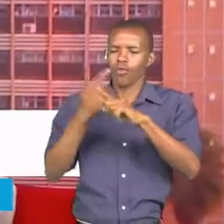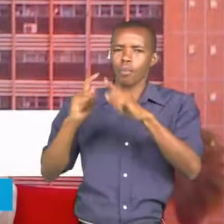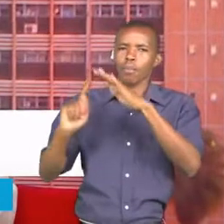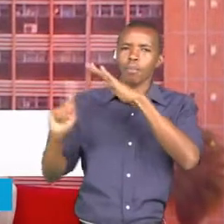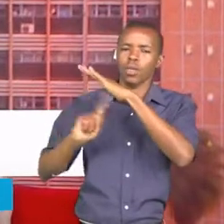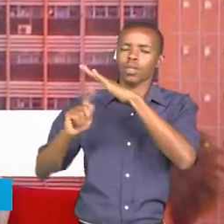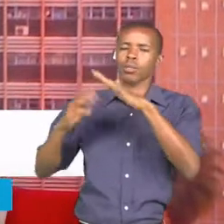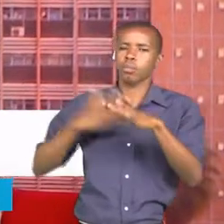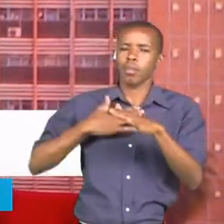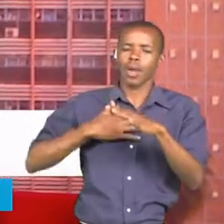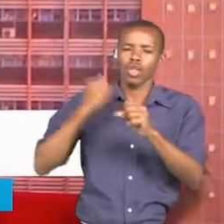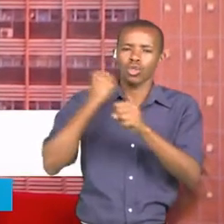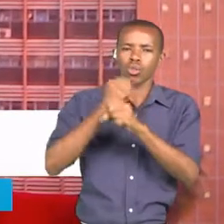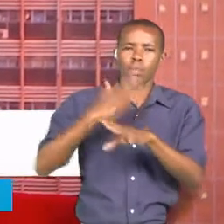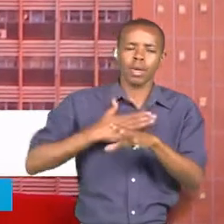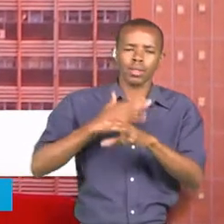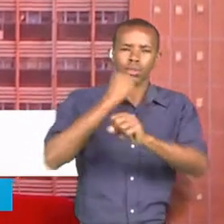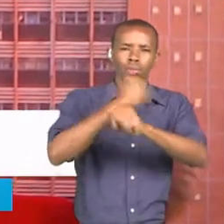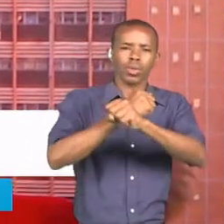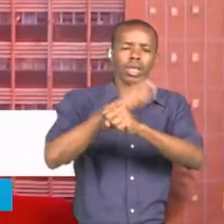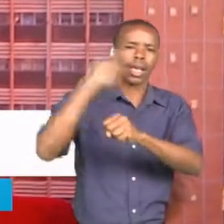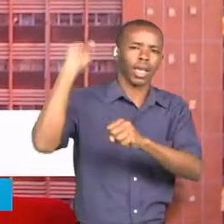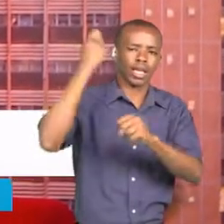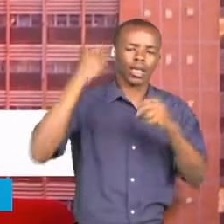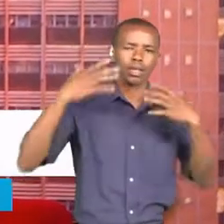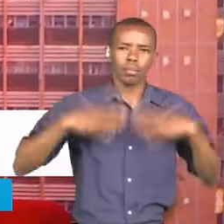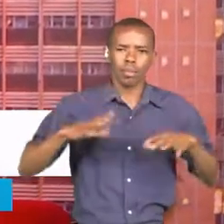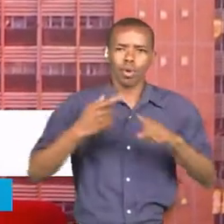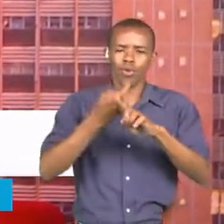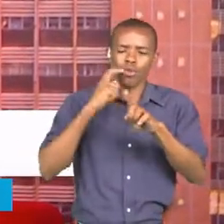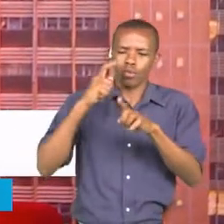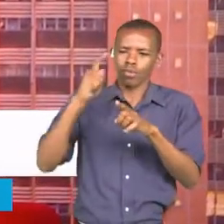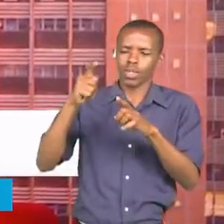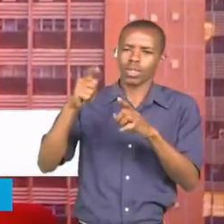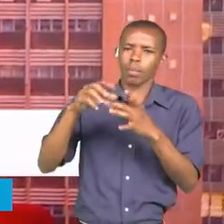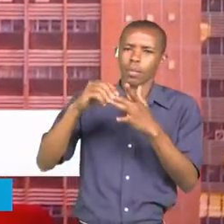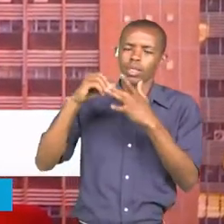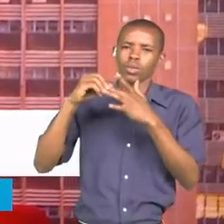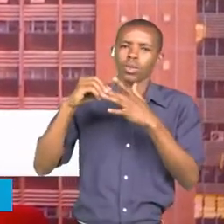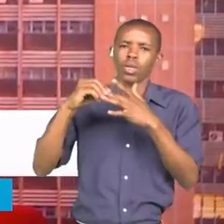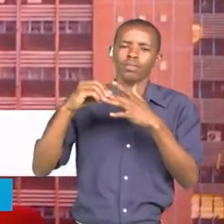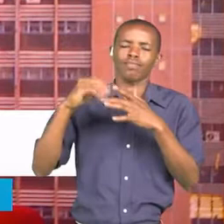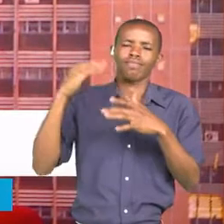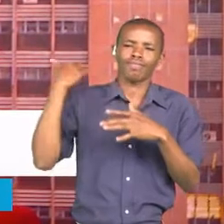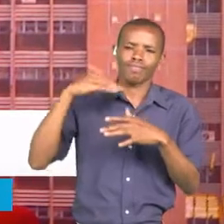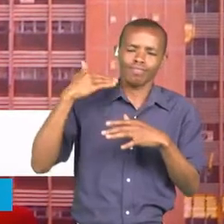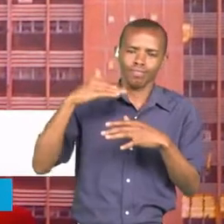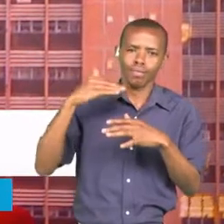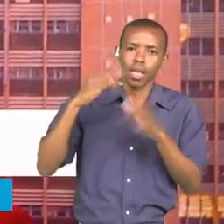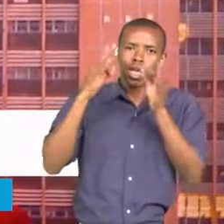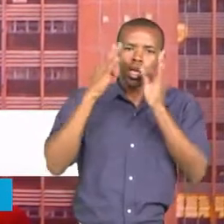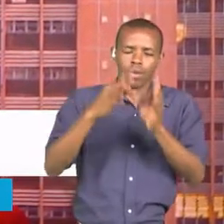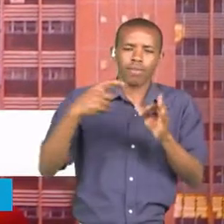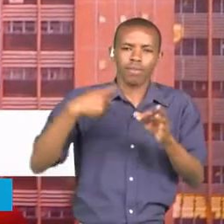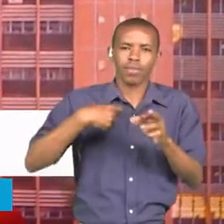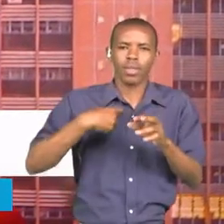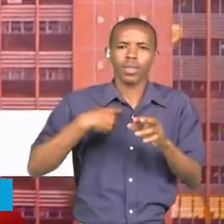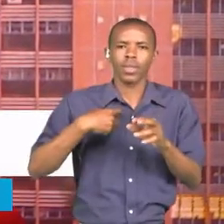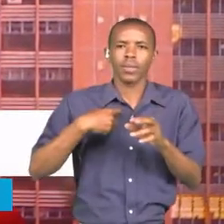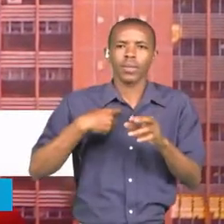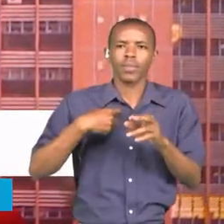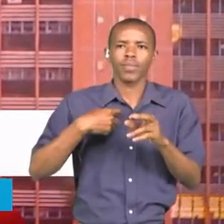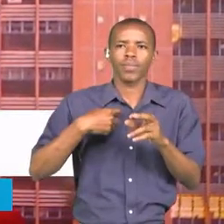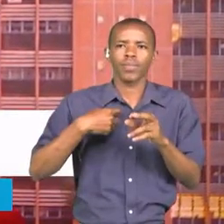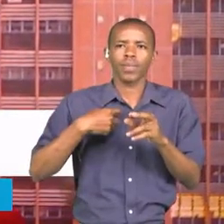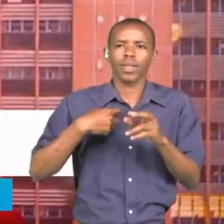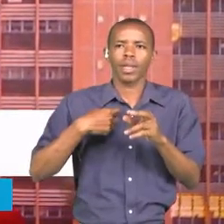My job was to protect the Kenyan people from that particular robbery. So if I am not